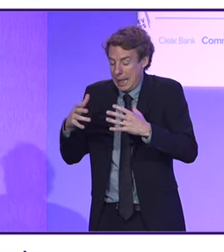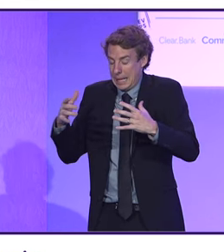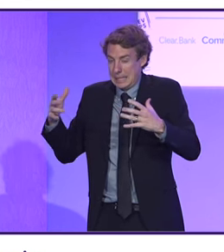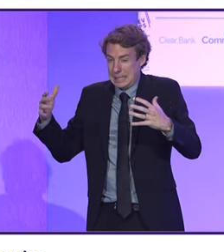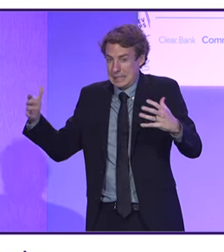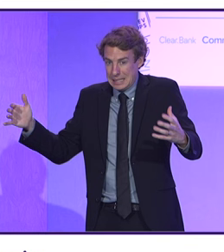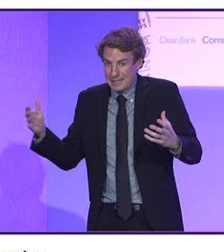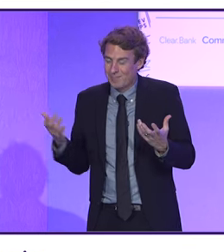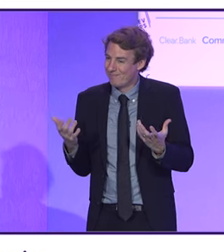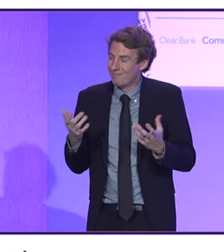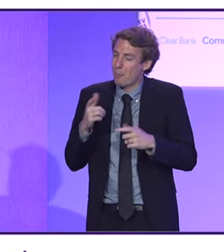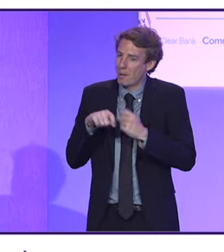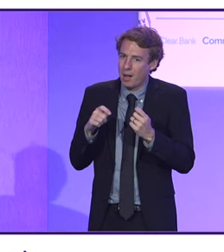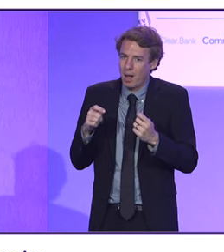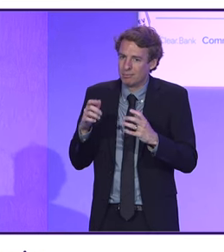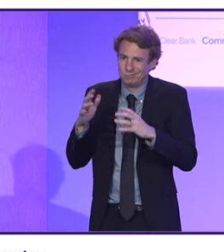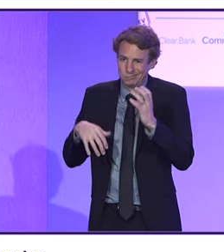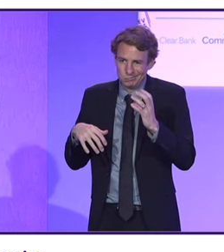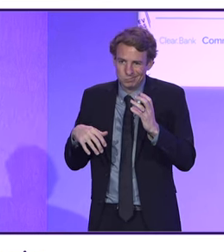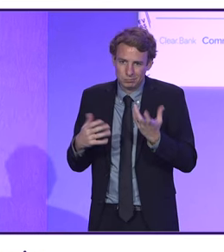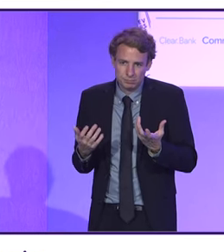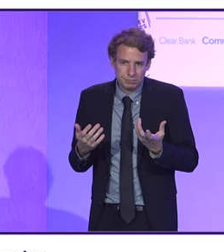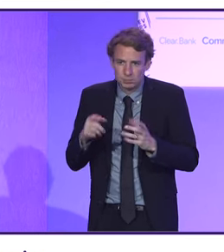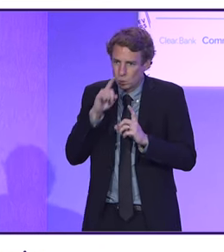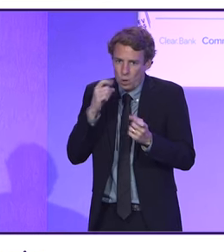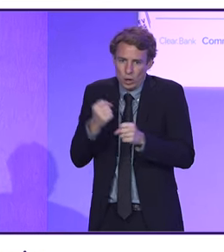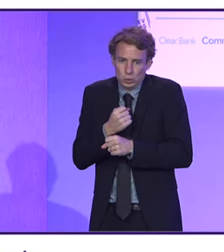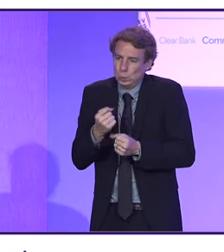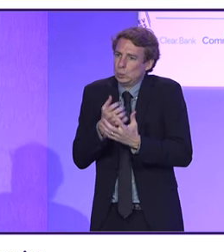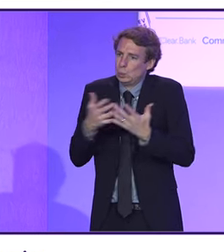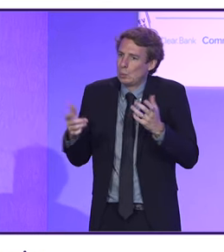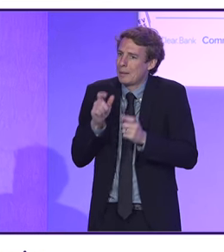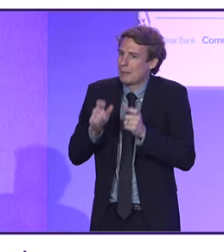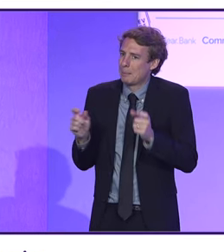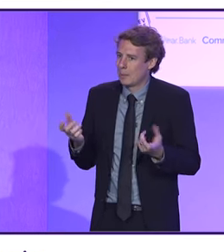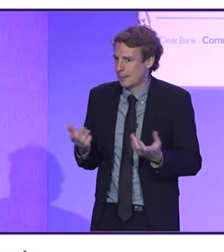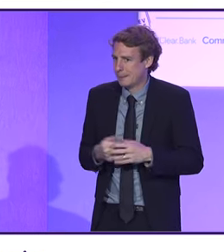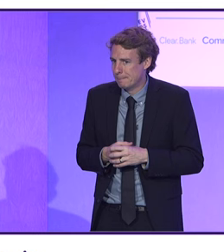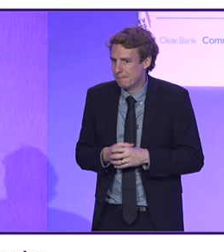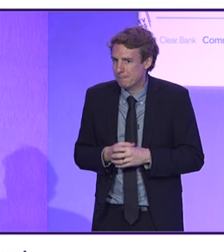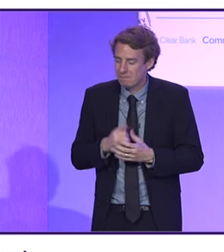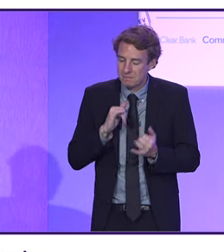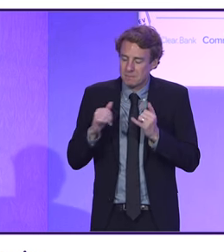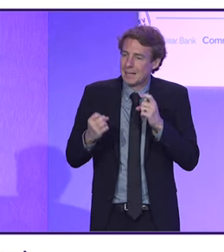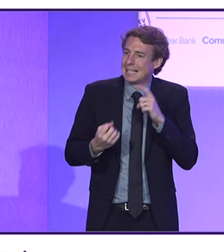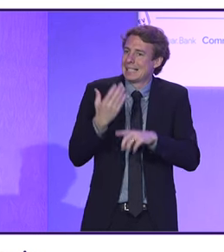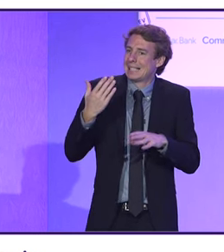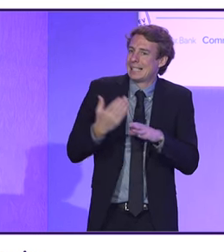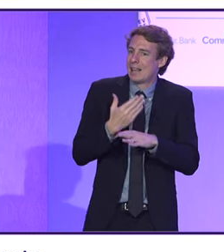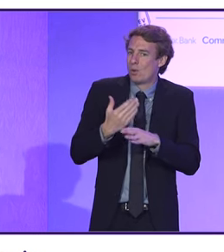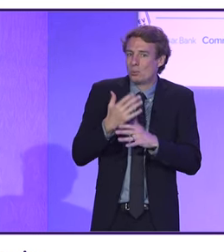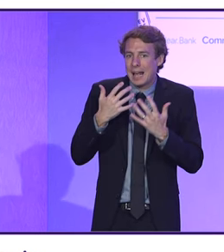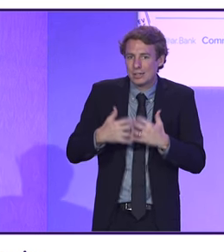organizations, we just can't do it, or else you end up in a situation where you have a DevOps engineer for every single application